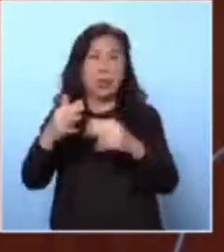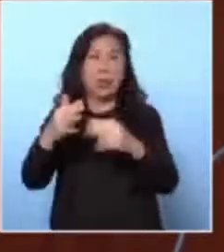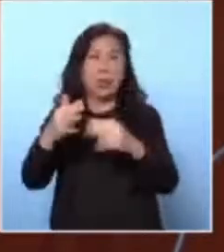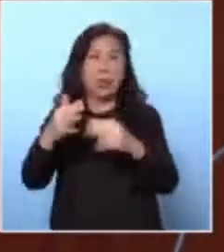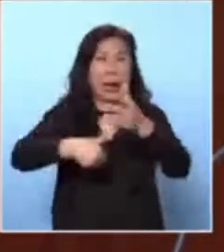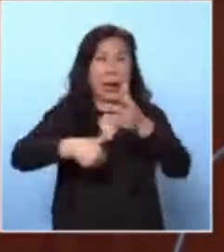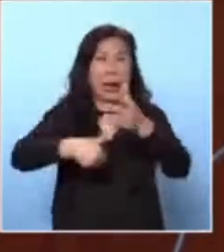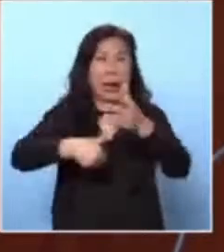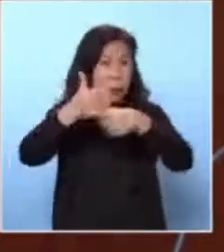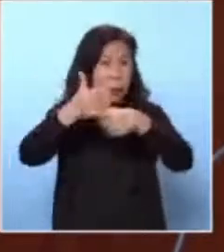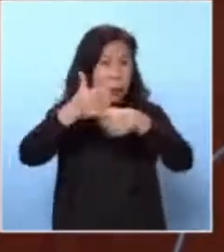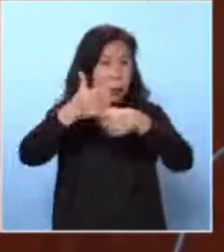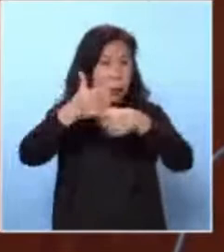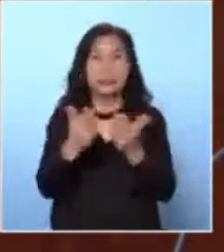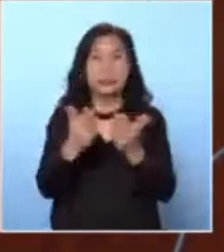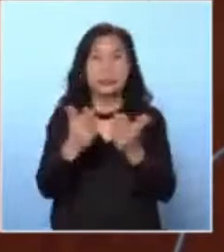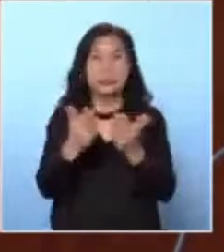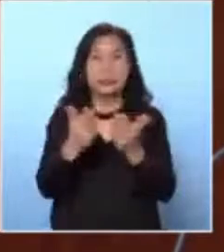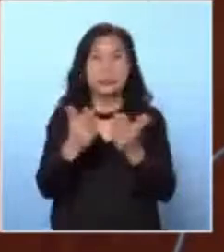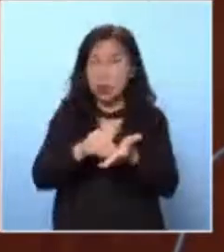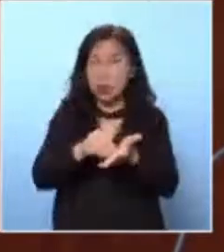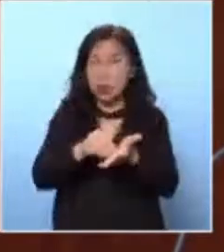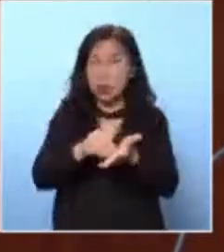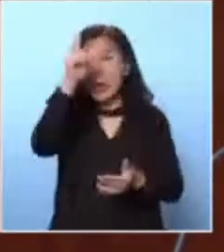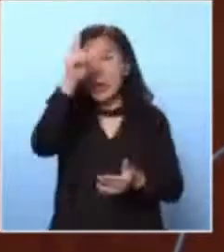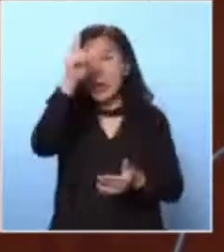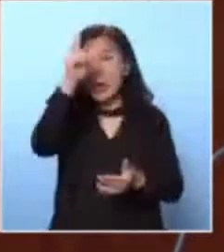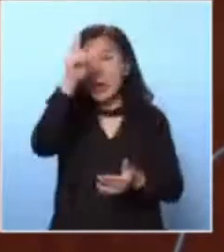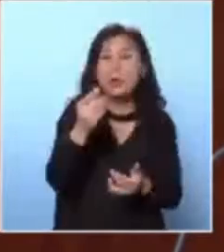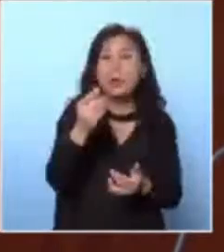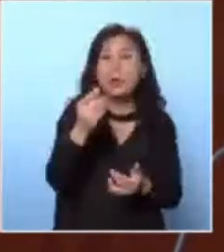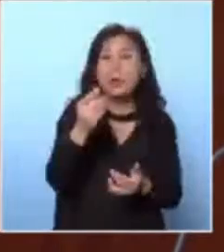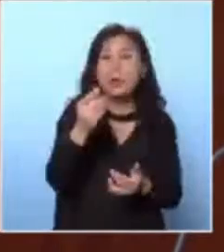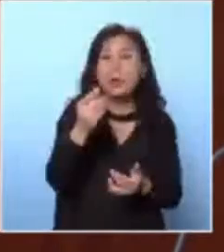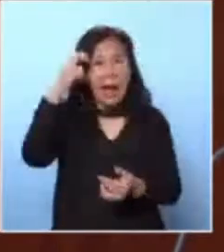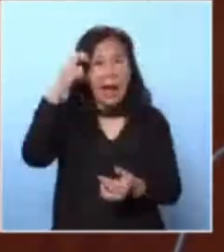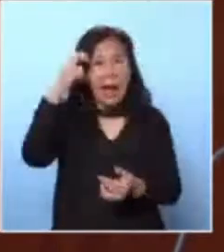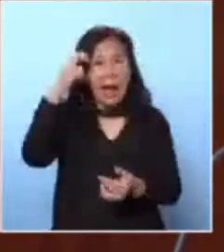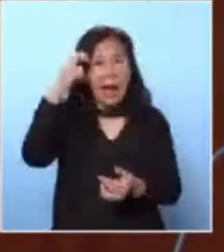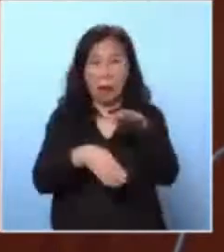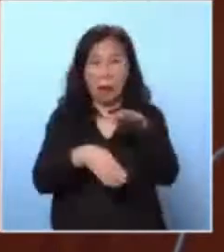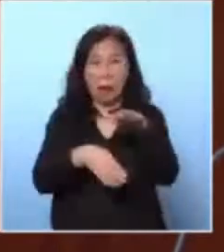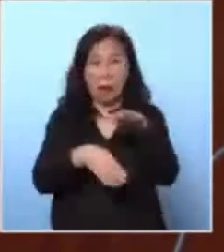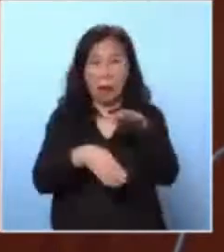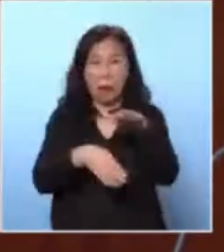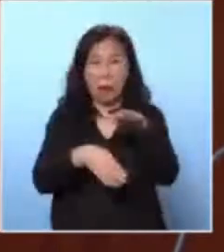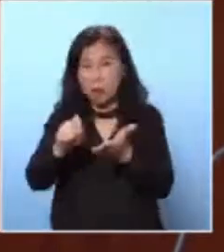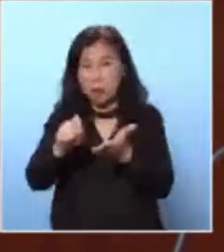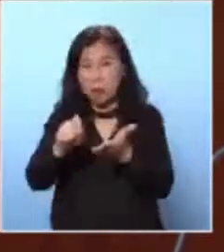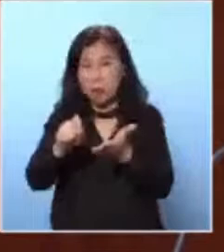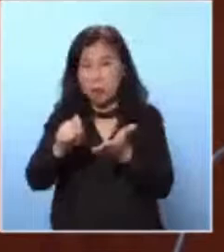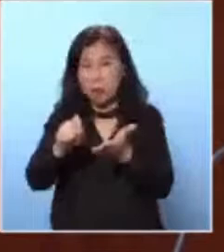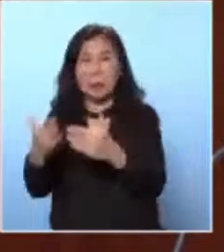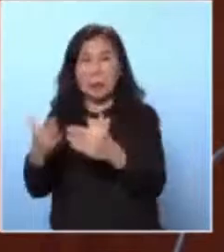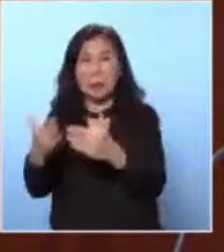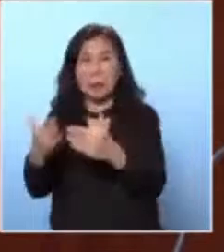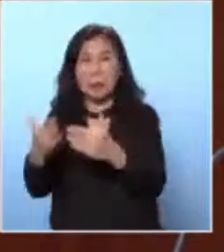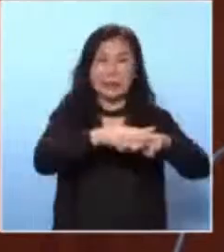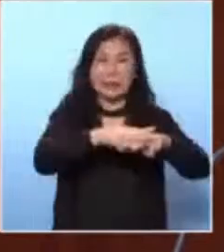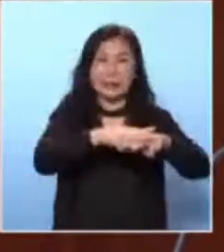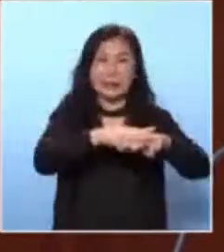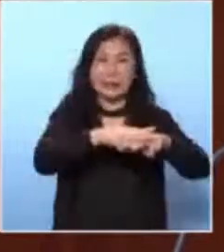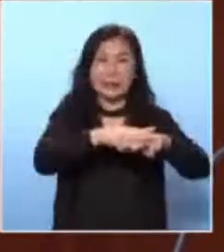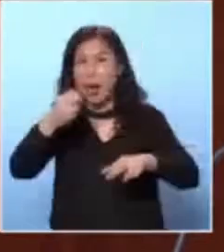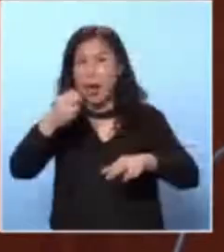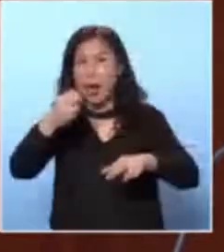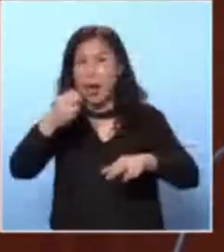assist community organizations to arrange various sports activities and competitions. Environmental protection and ecological